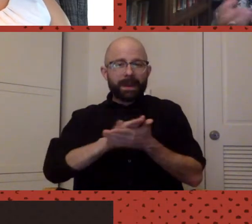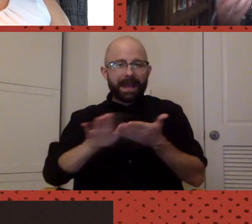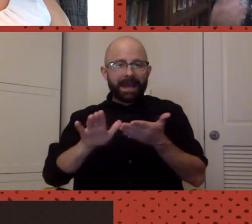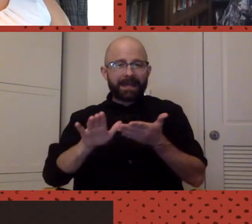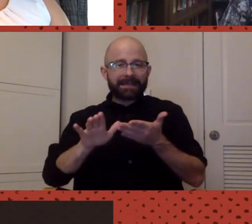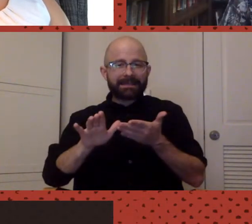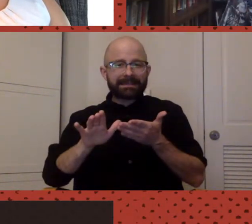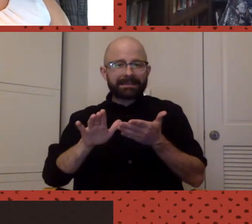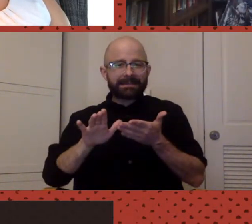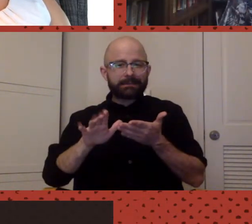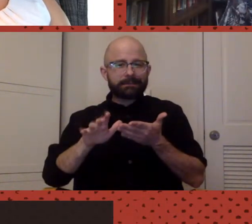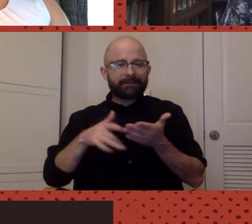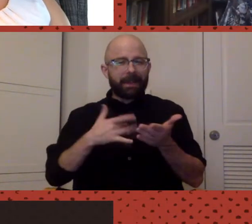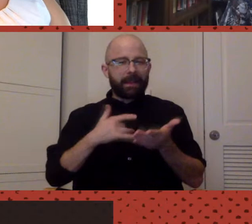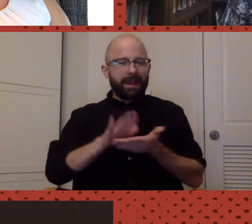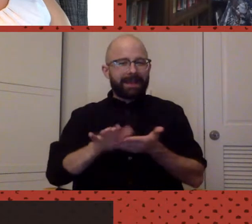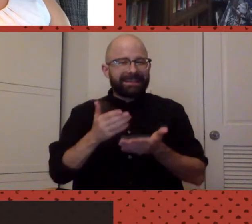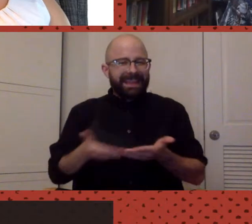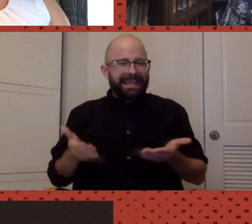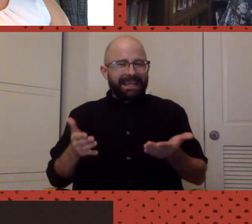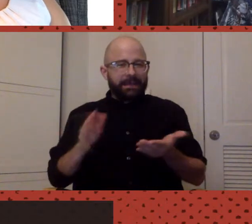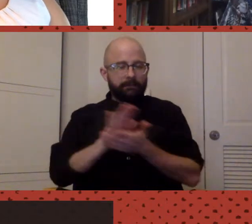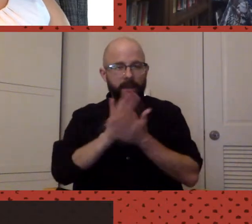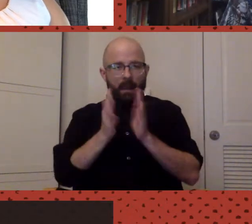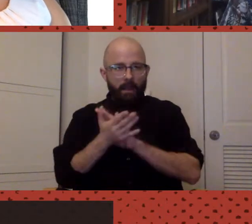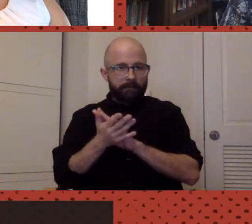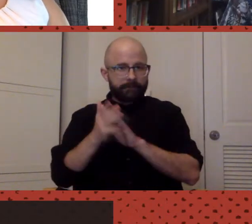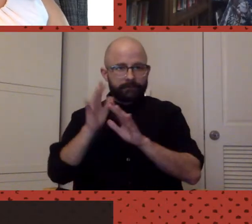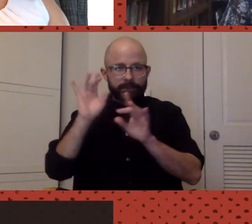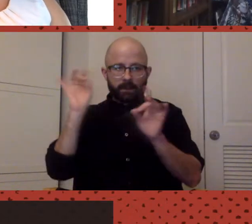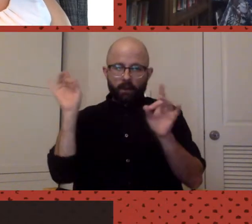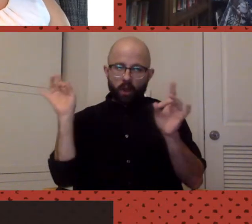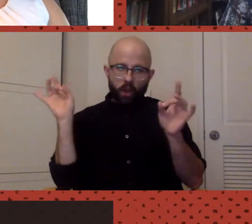this nice thing, turns into this awful